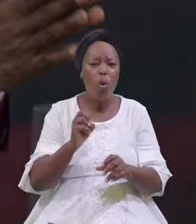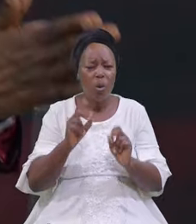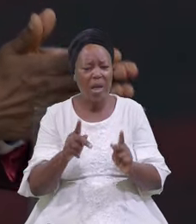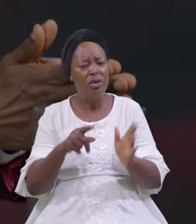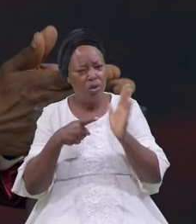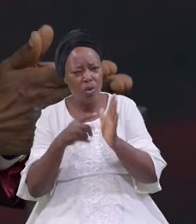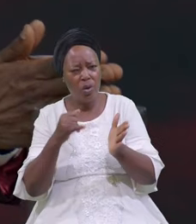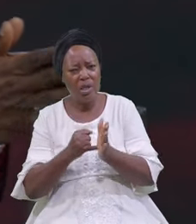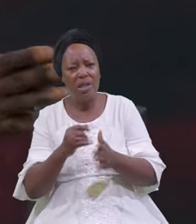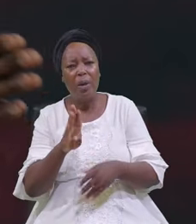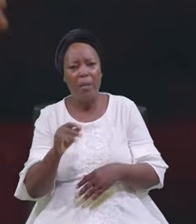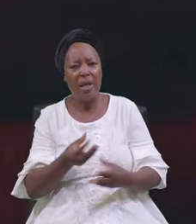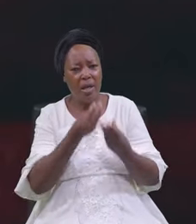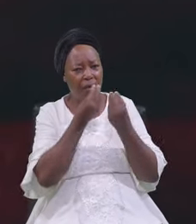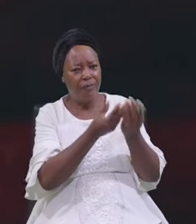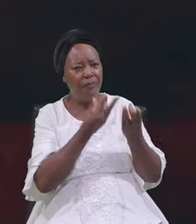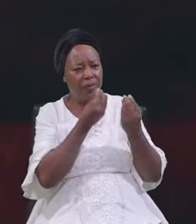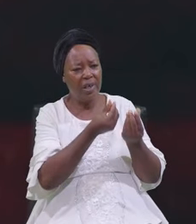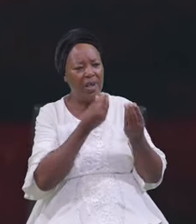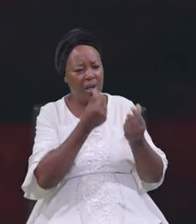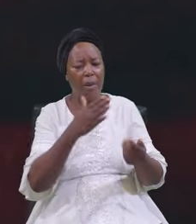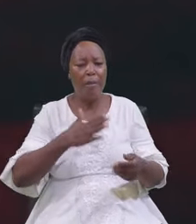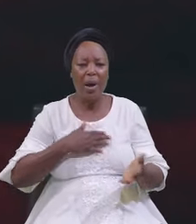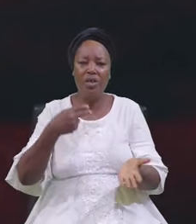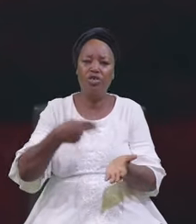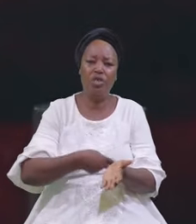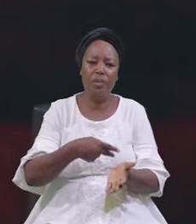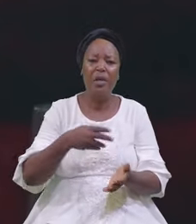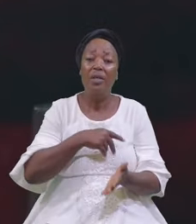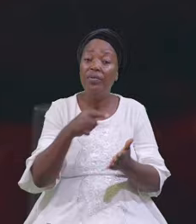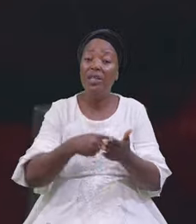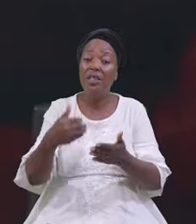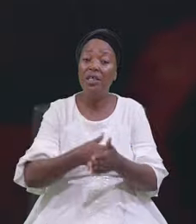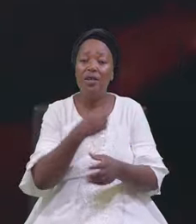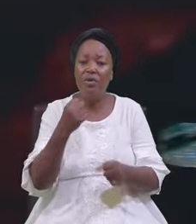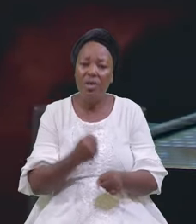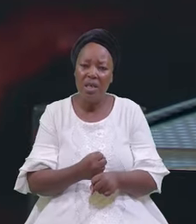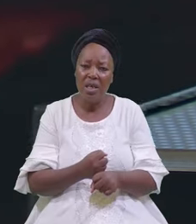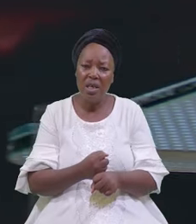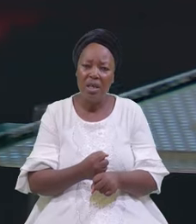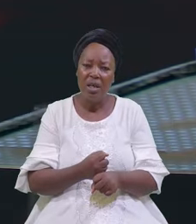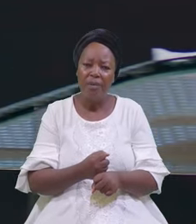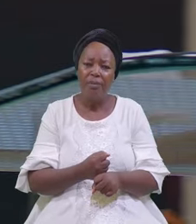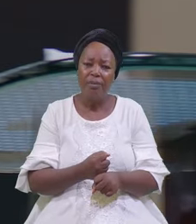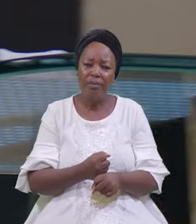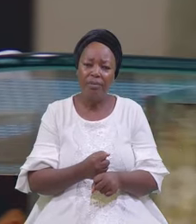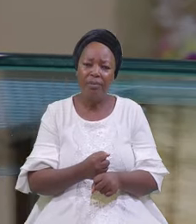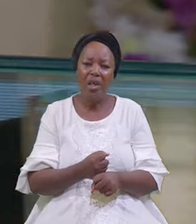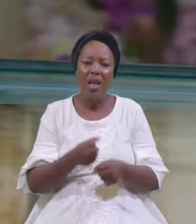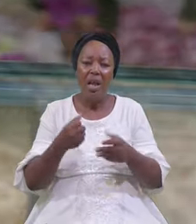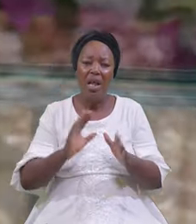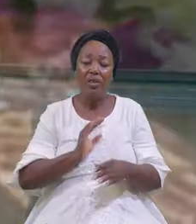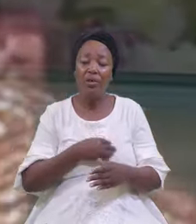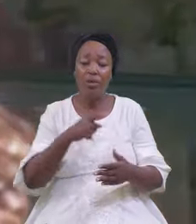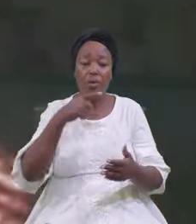by feeding my sheep. This new year, let's prove our love to